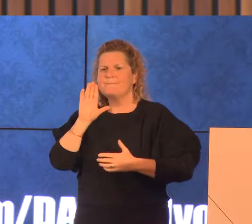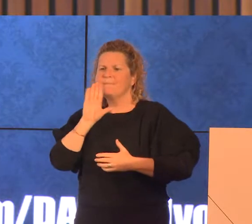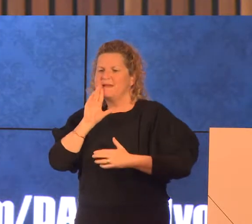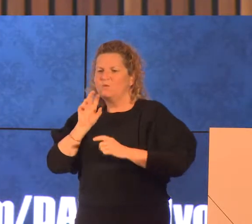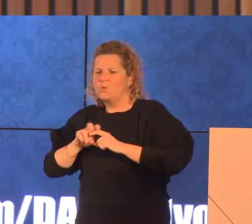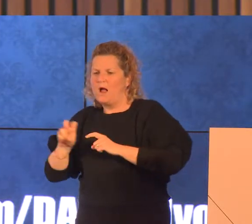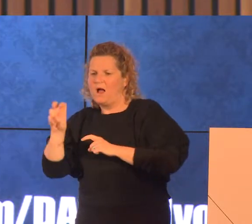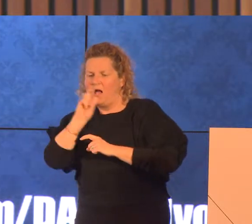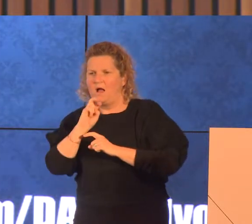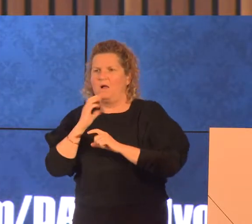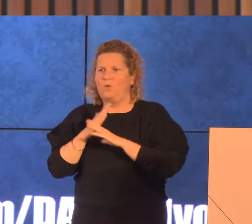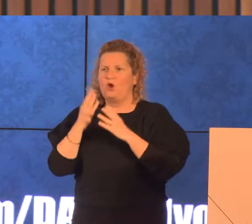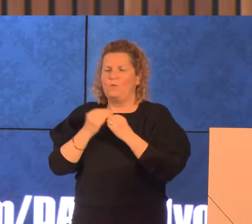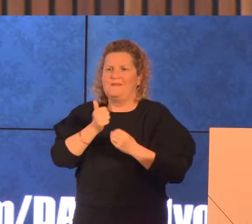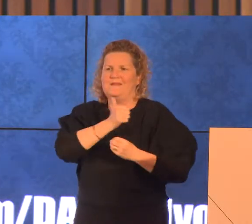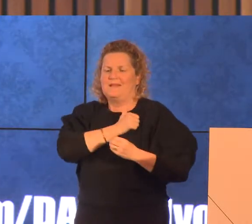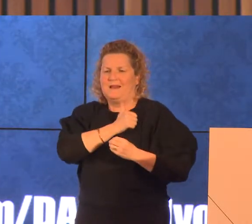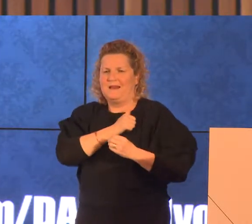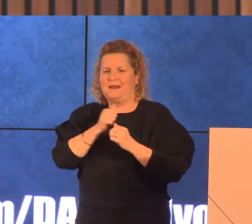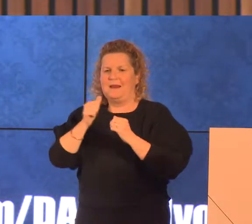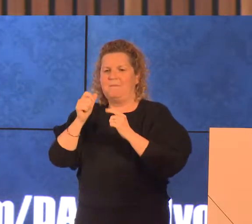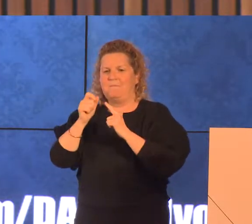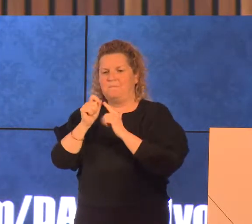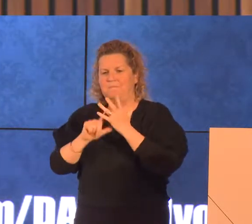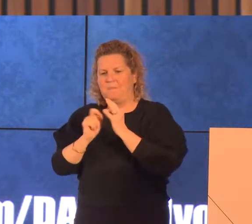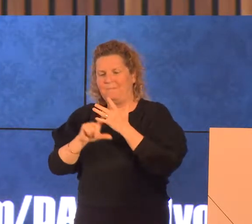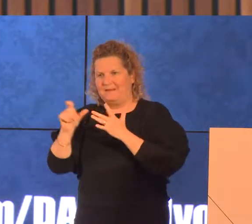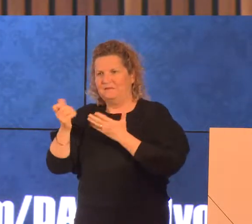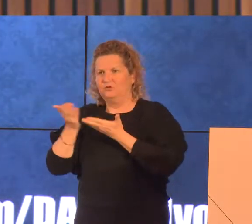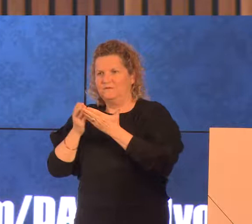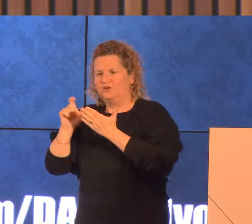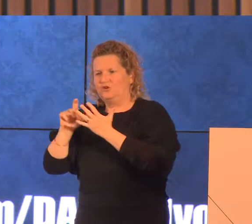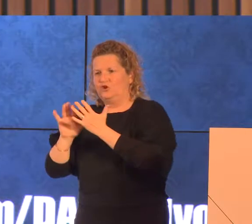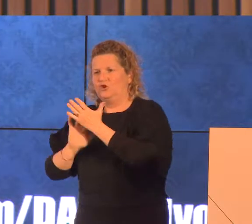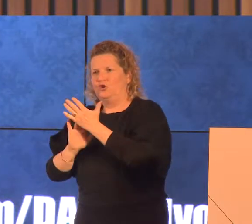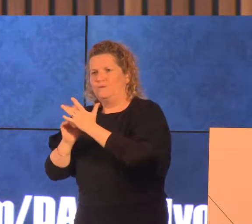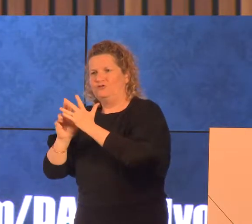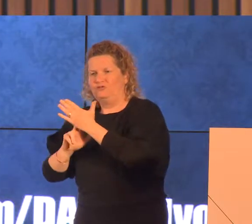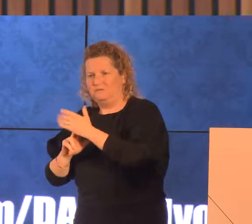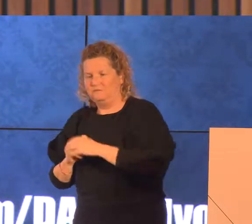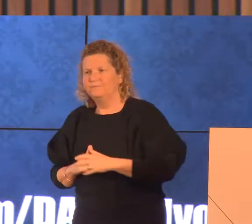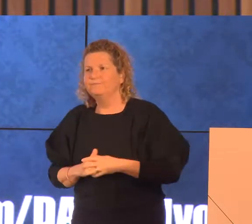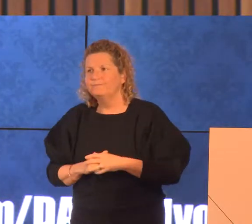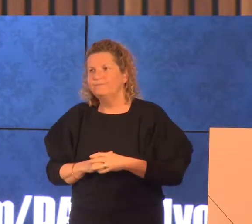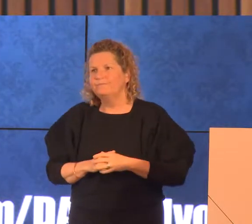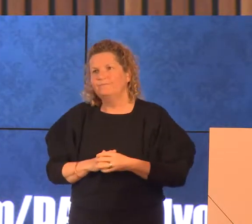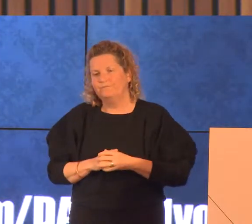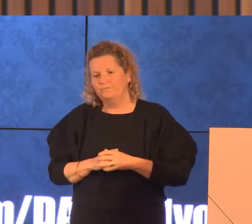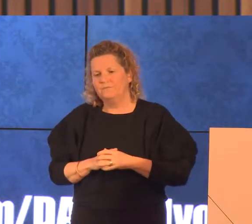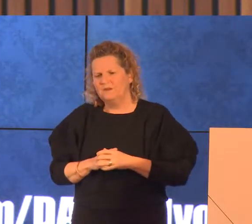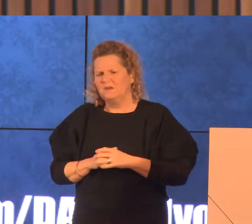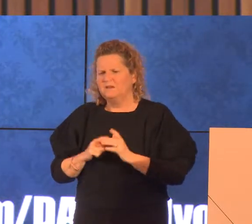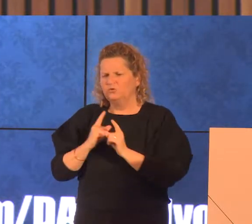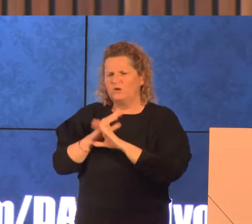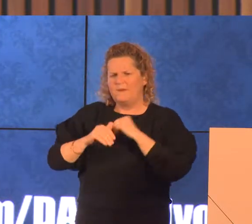working with the Canadian Public Service Commission. And I just wanted to reflect that the conversation around diversity